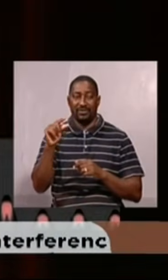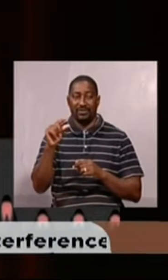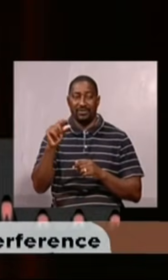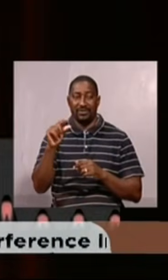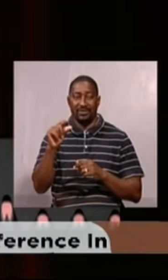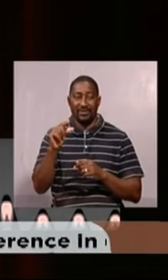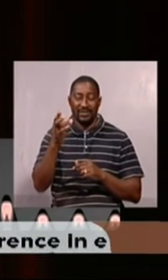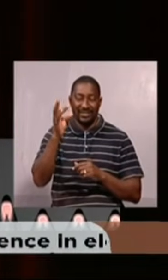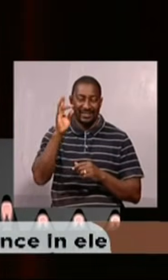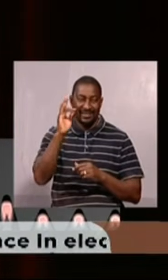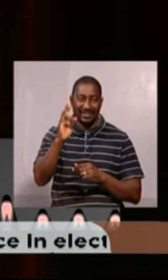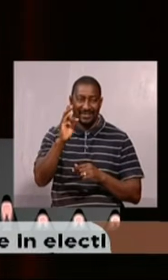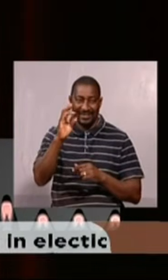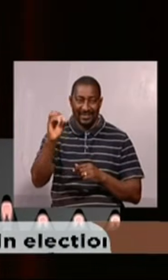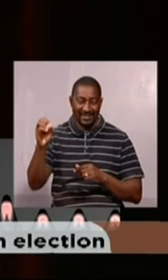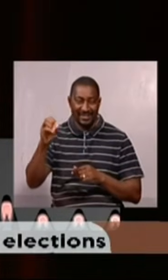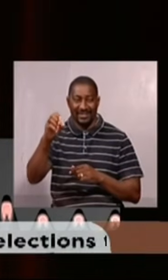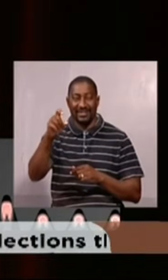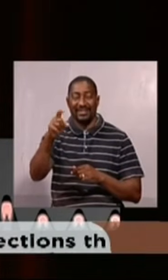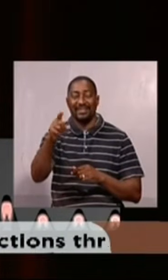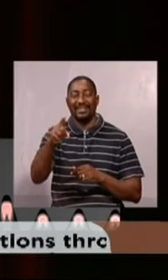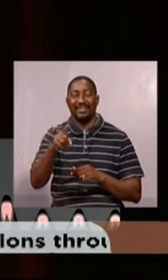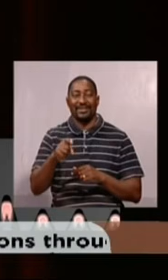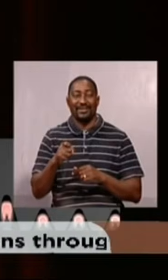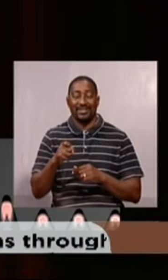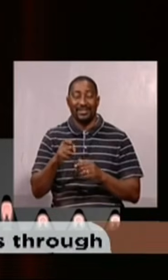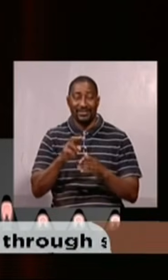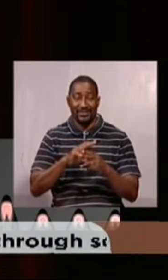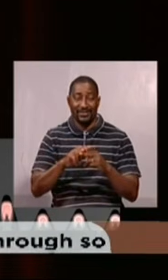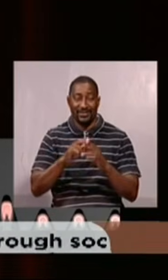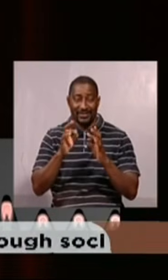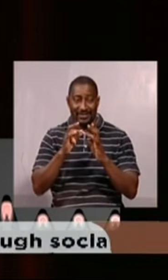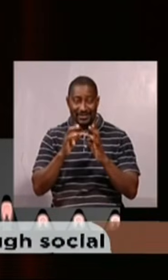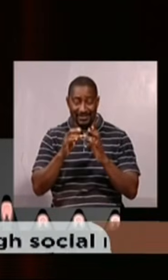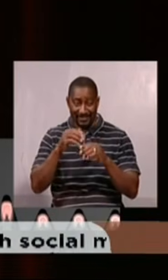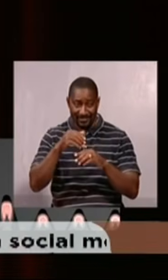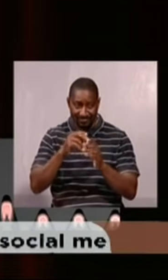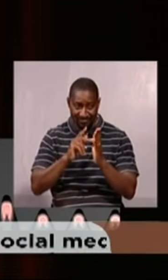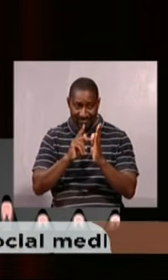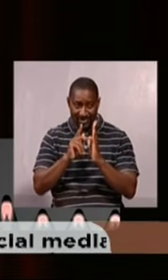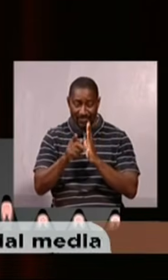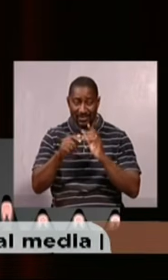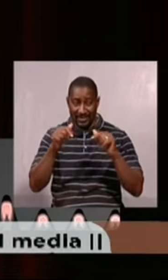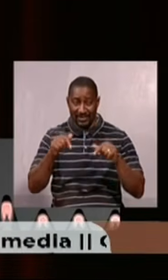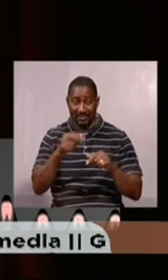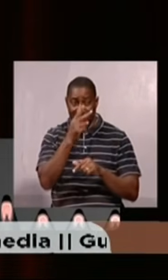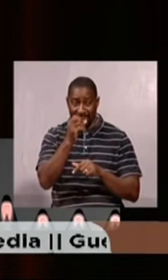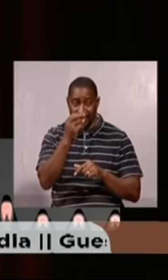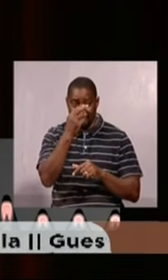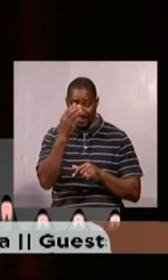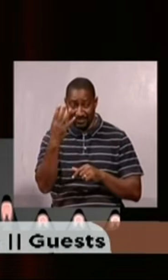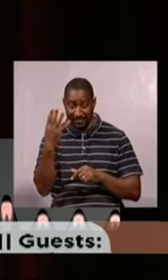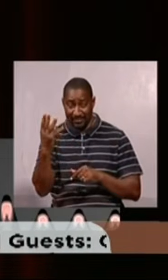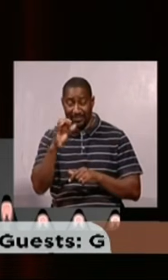over 700,000 users on the internet, especially online platforms, were reported recently now in the year 2024.